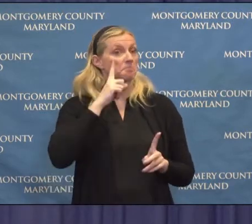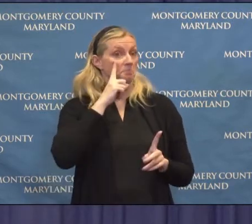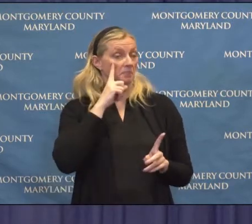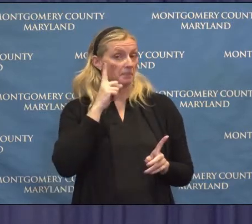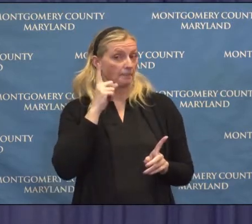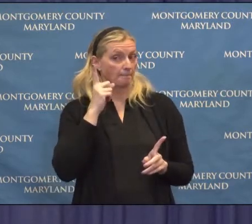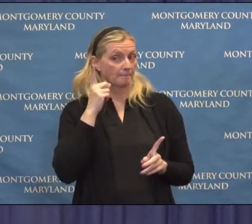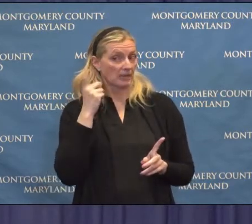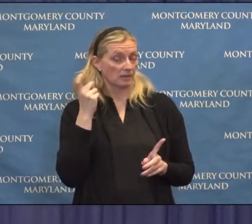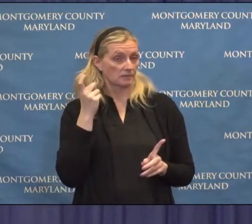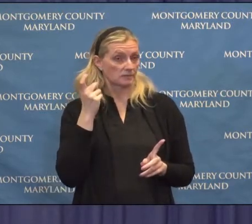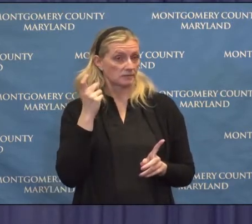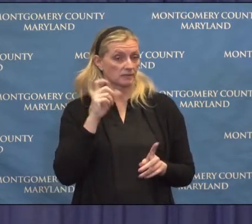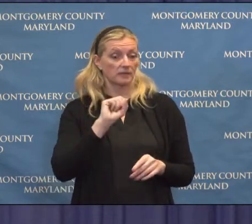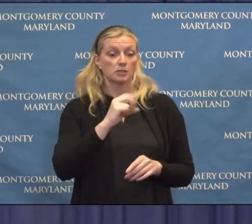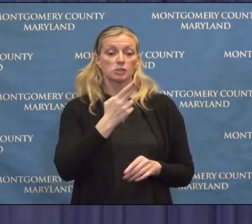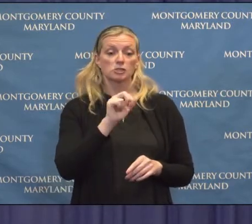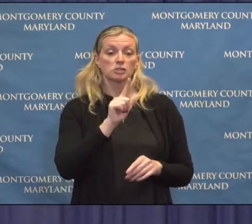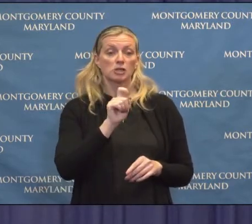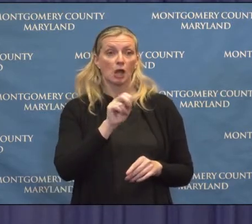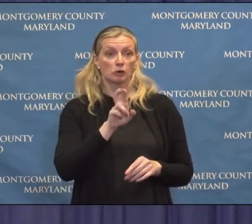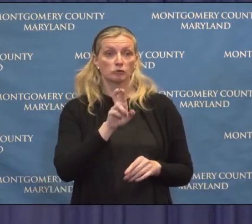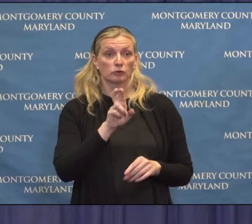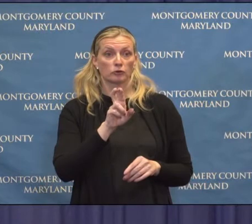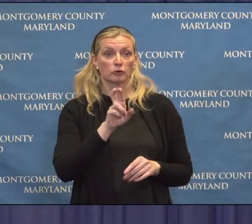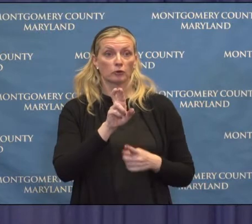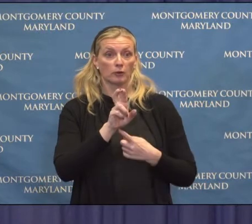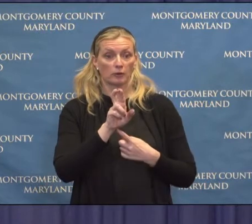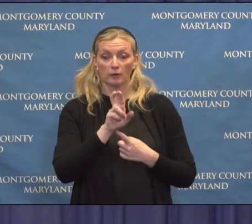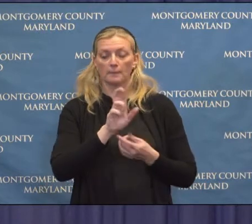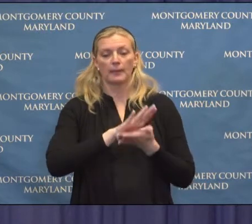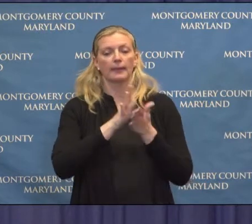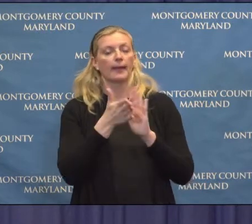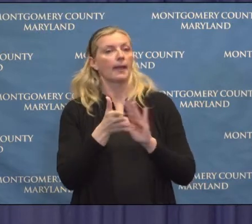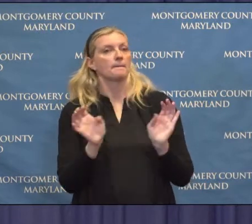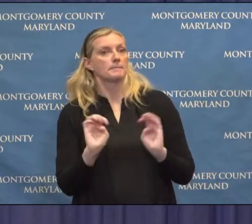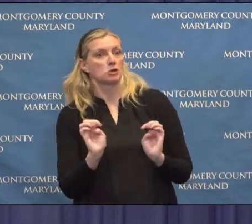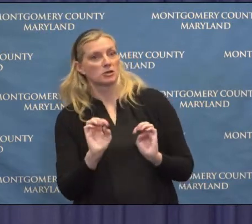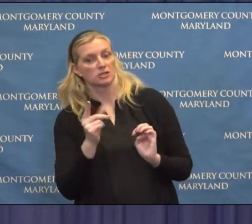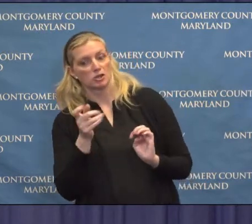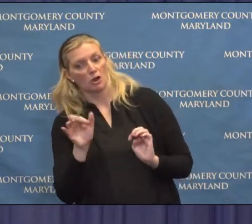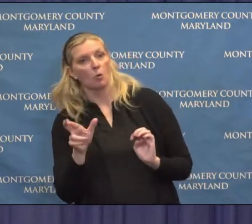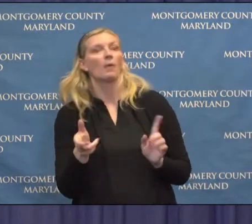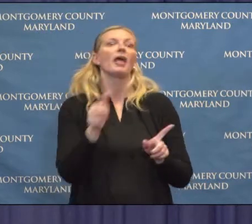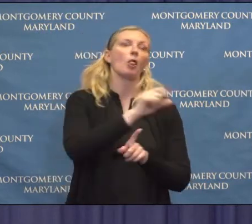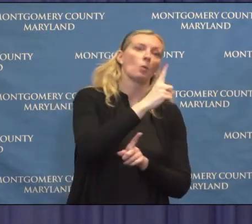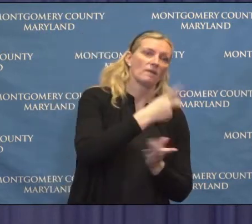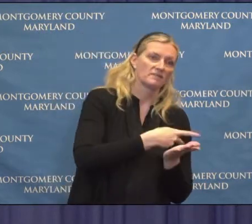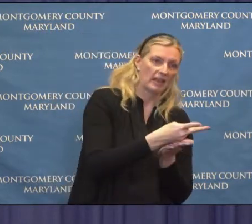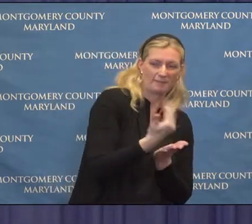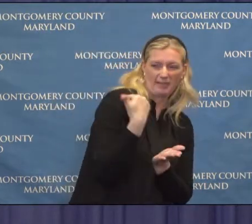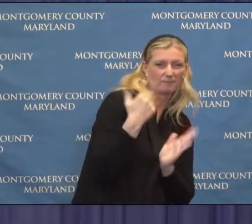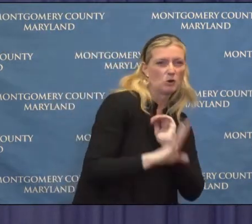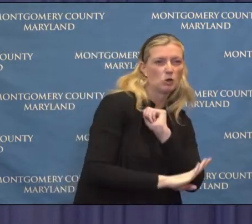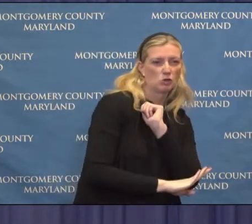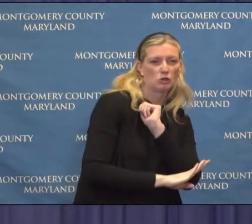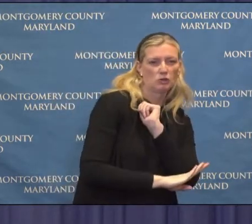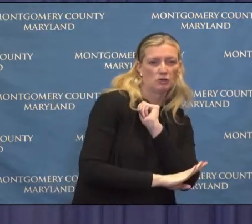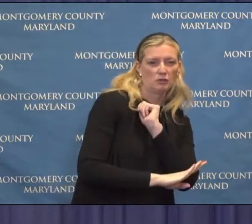the shelter that we had to use as an emergency shelter when the other shelter failed in the fall because of